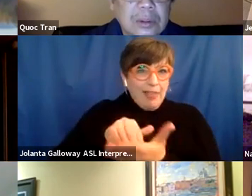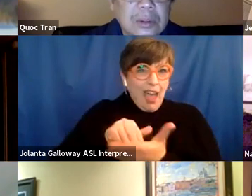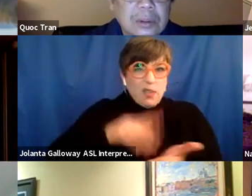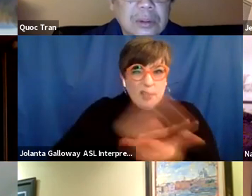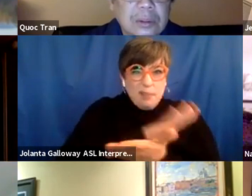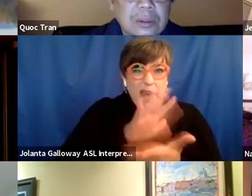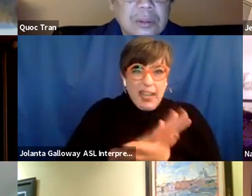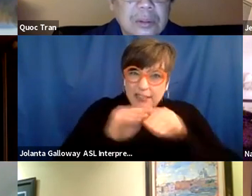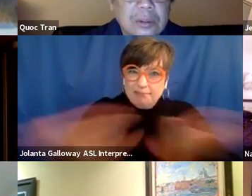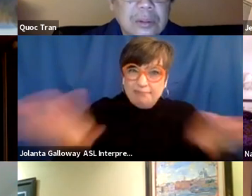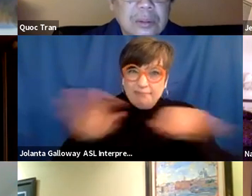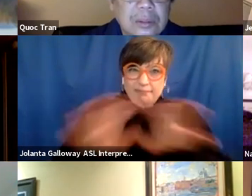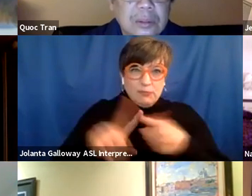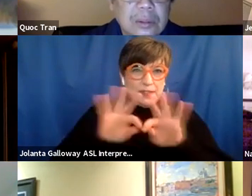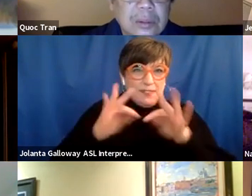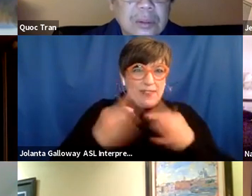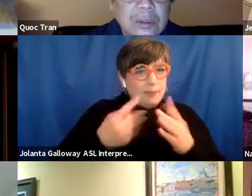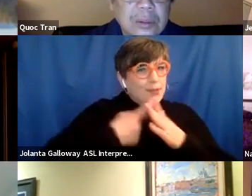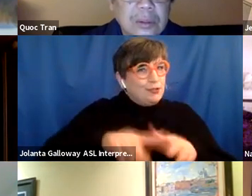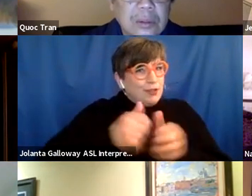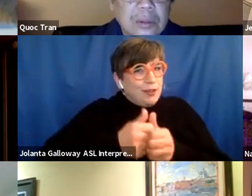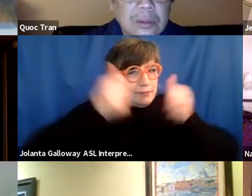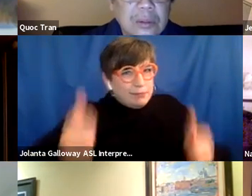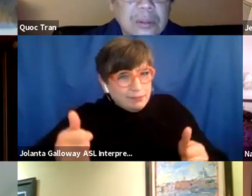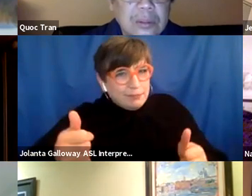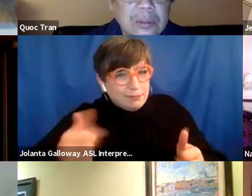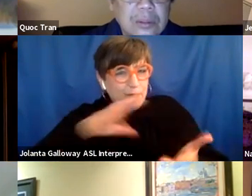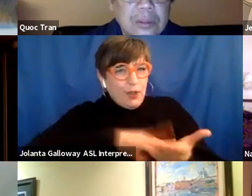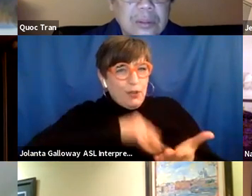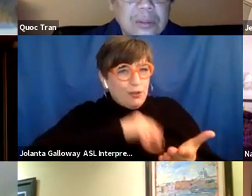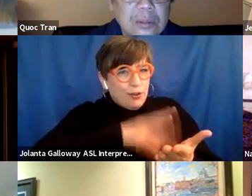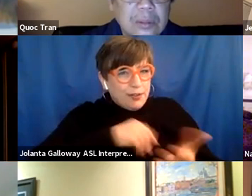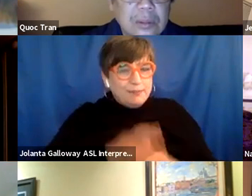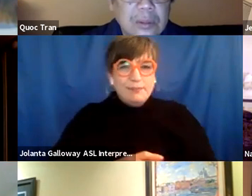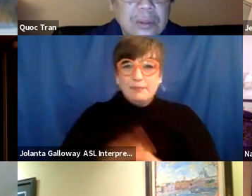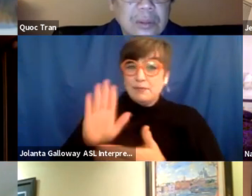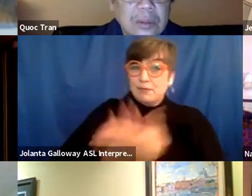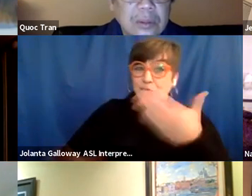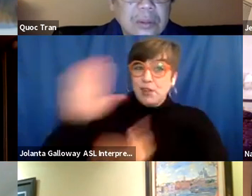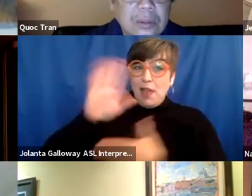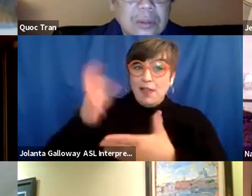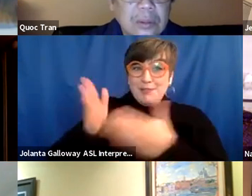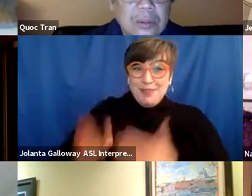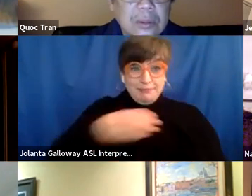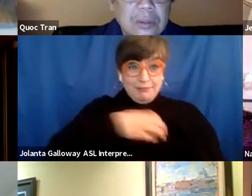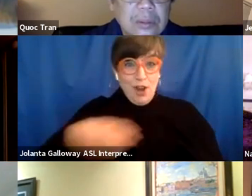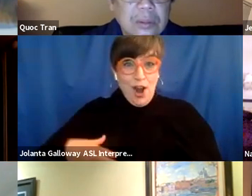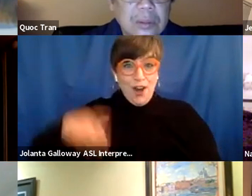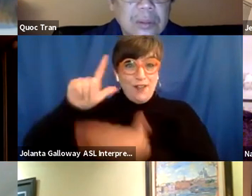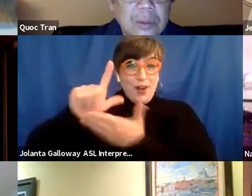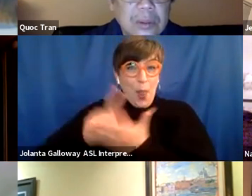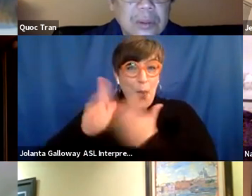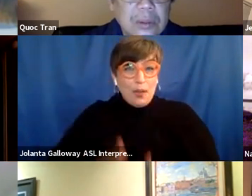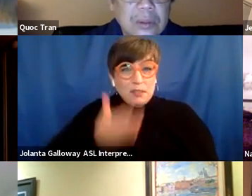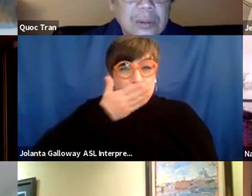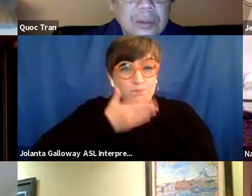with assignments. We had wonderful college partners who helped us. I think it was the Harvard Lawyers who helped us with our printing and a